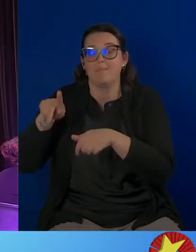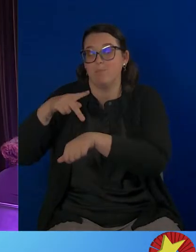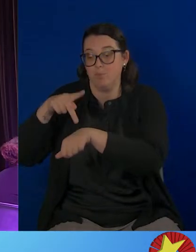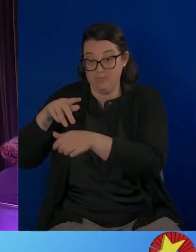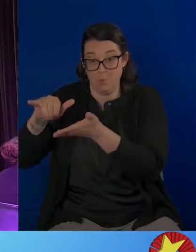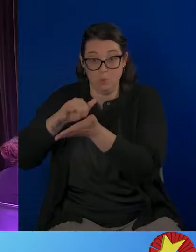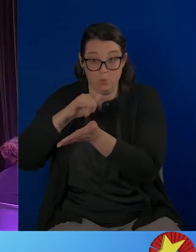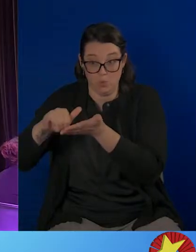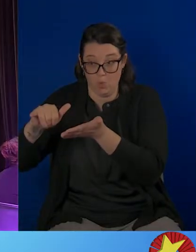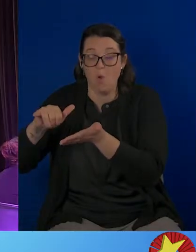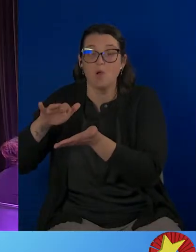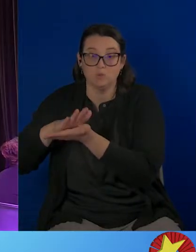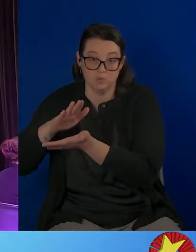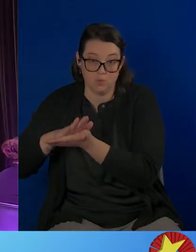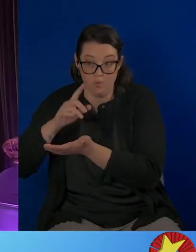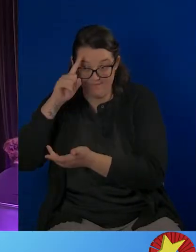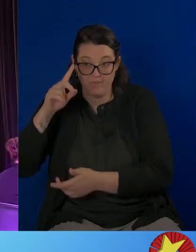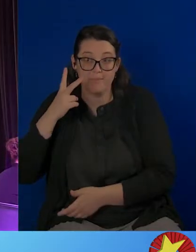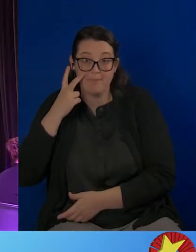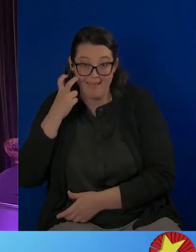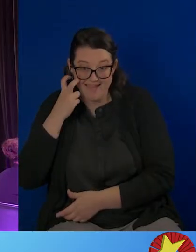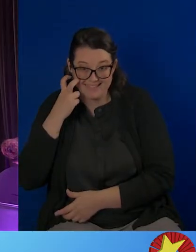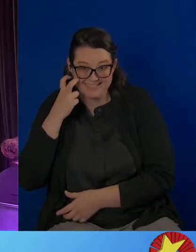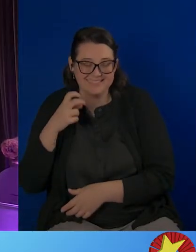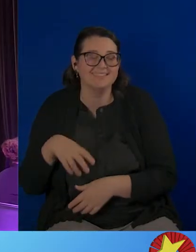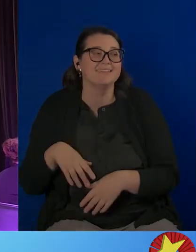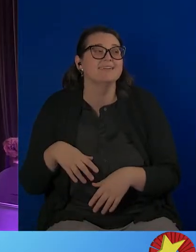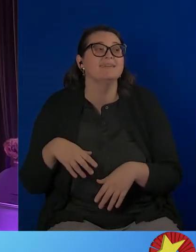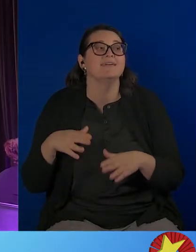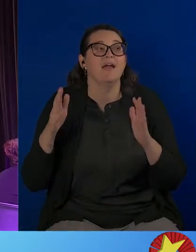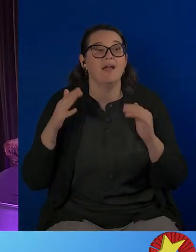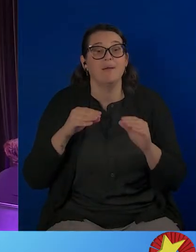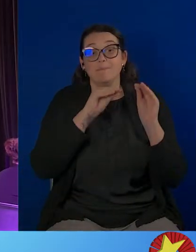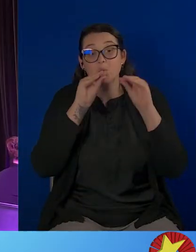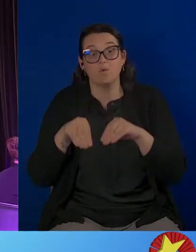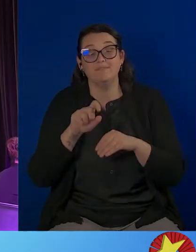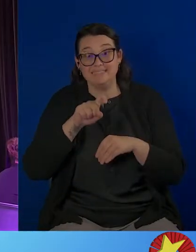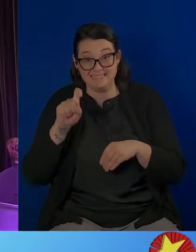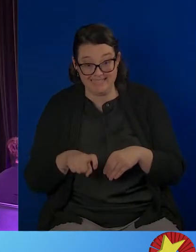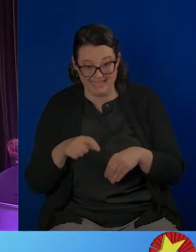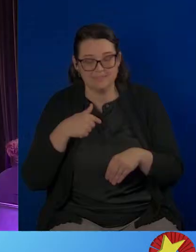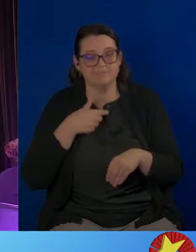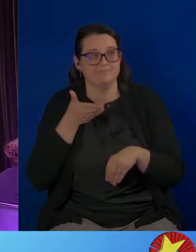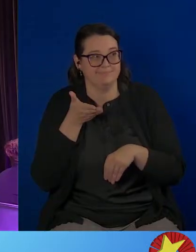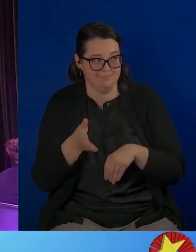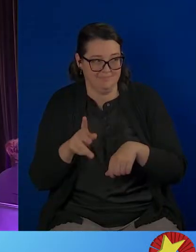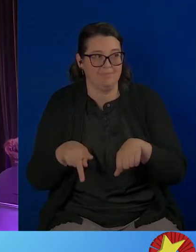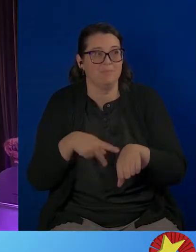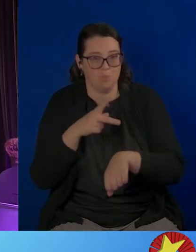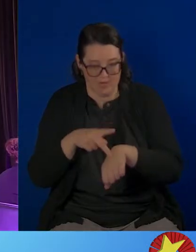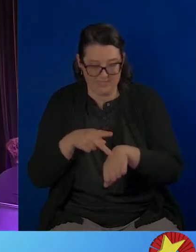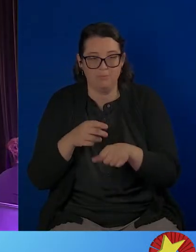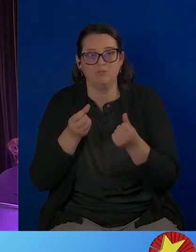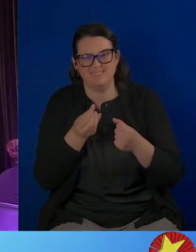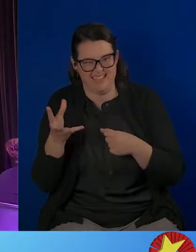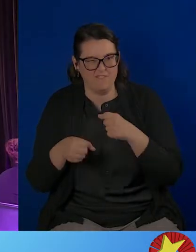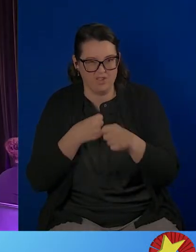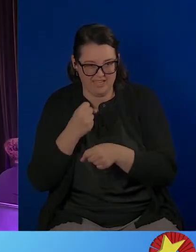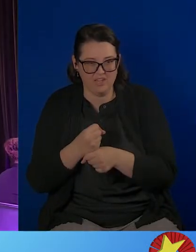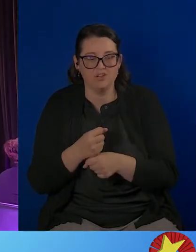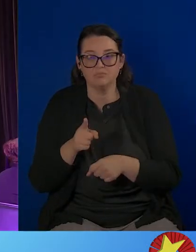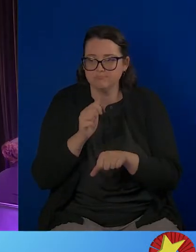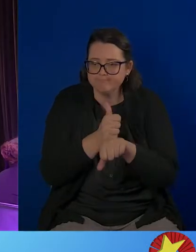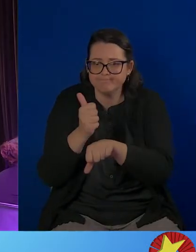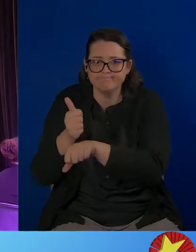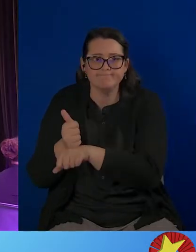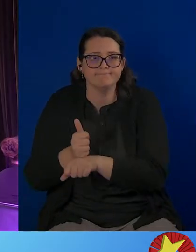Left there and came to Texas, where I was a principal at the Texas School for the Blind for several years. We were able to start a lot of very innovative